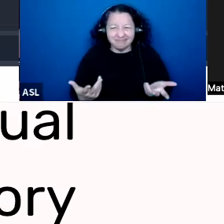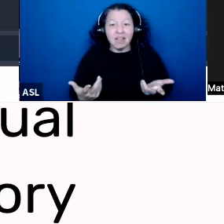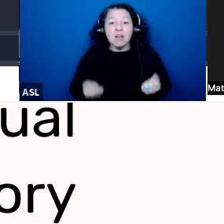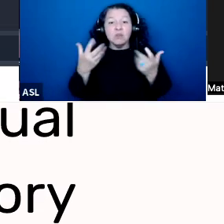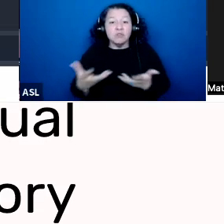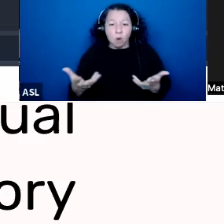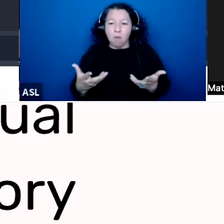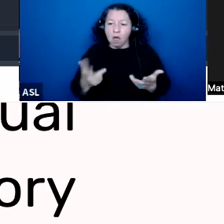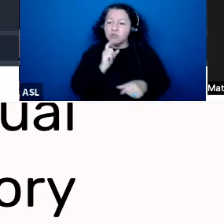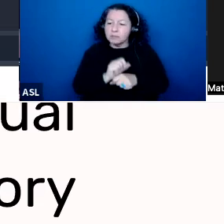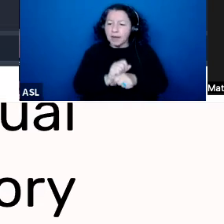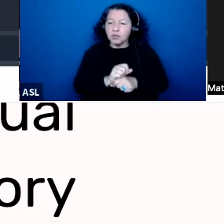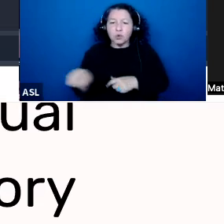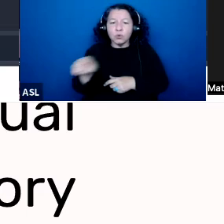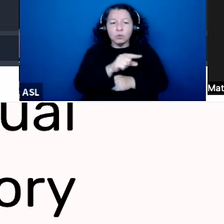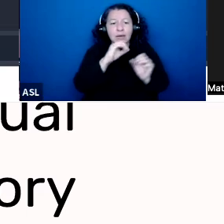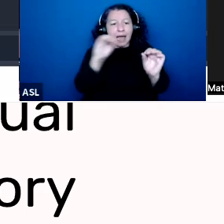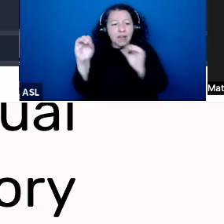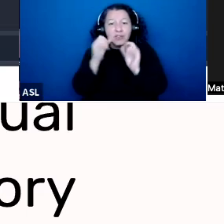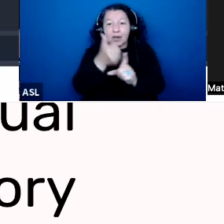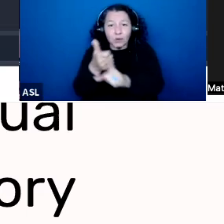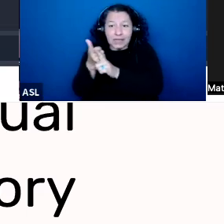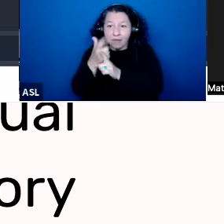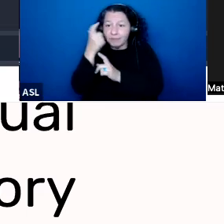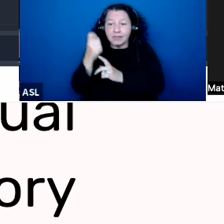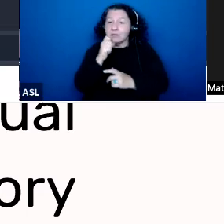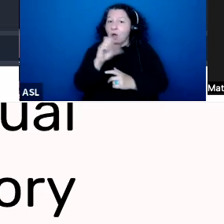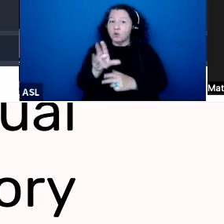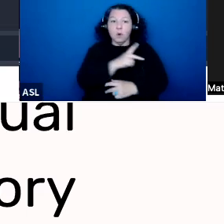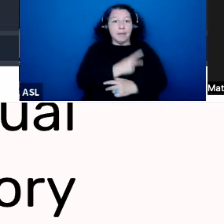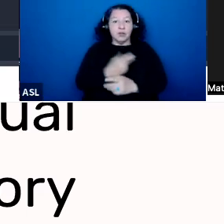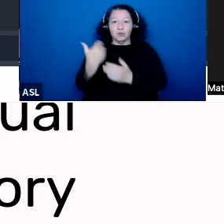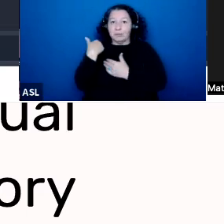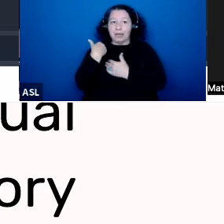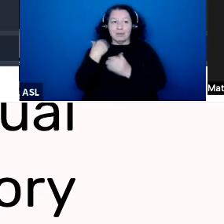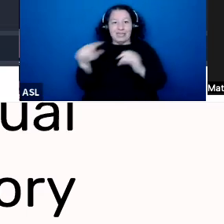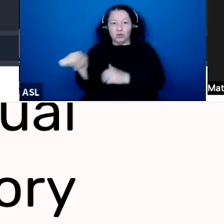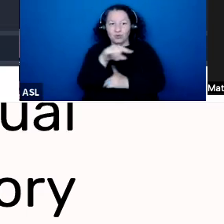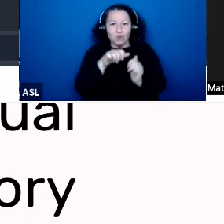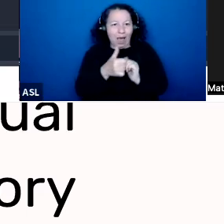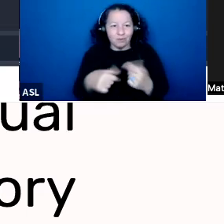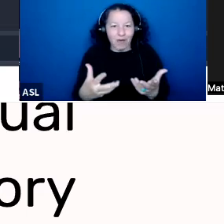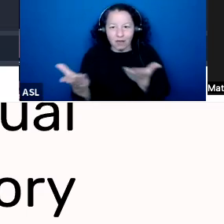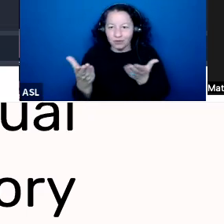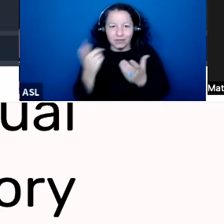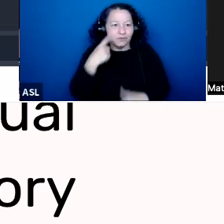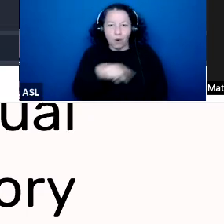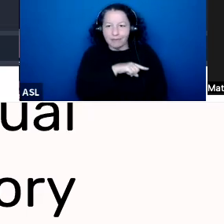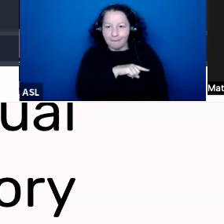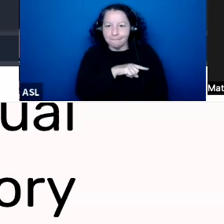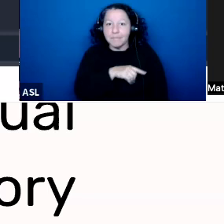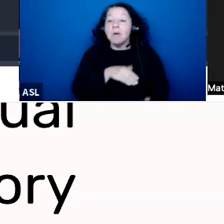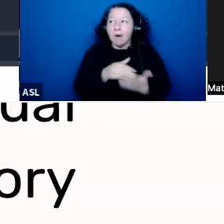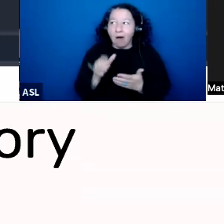And so much of this is making sure that you all are educating yourselves because it's not your patient's responsibility to teach you how you should be